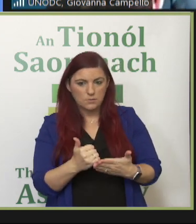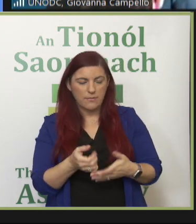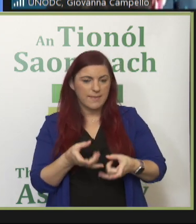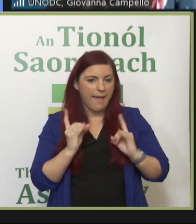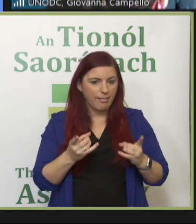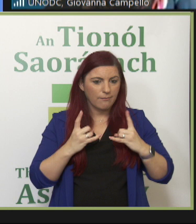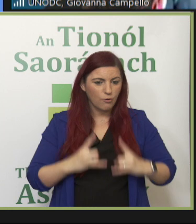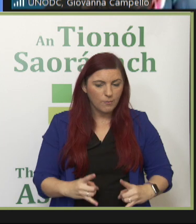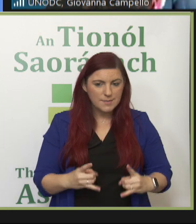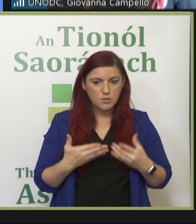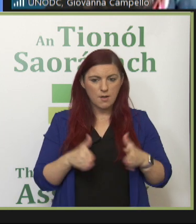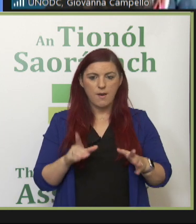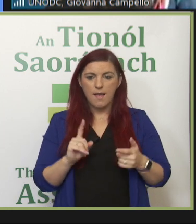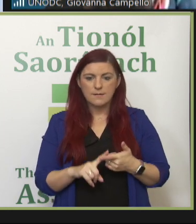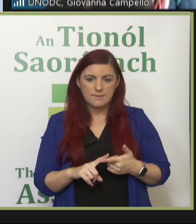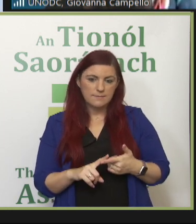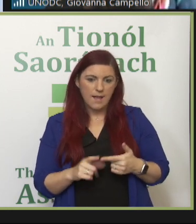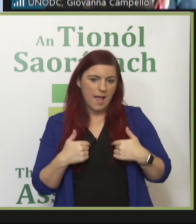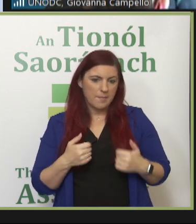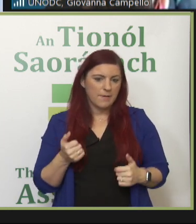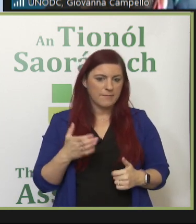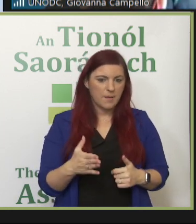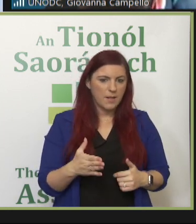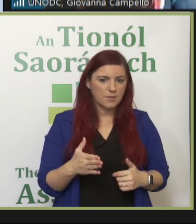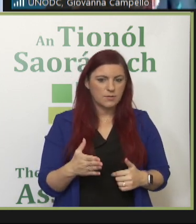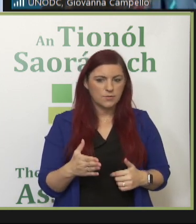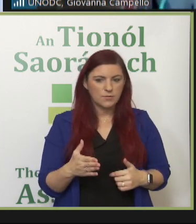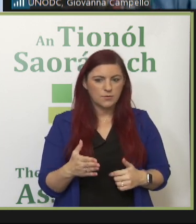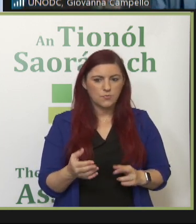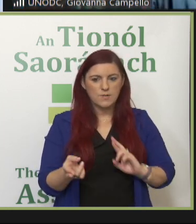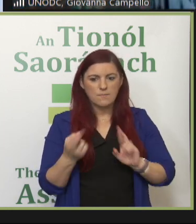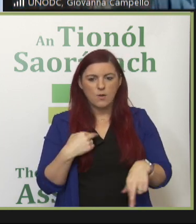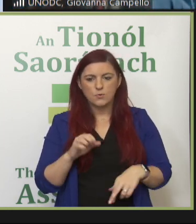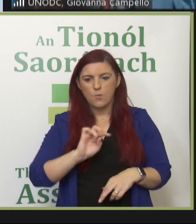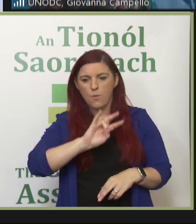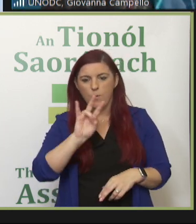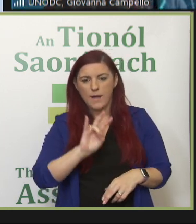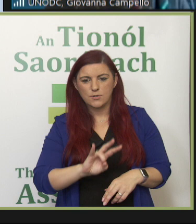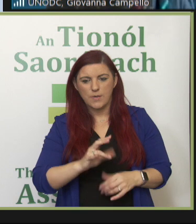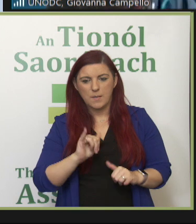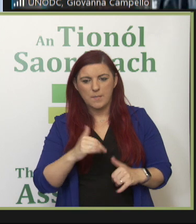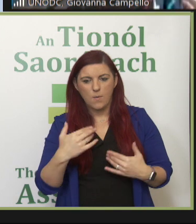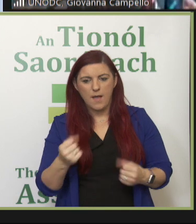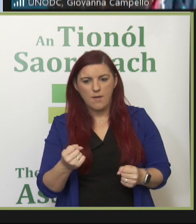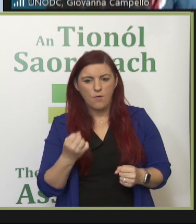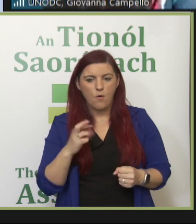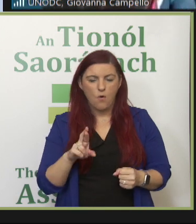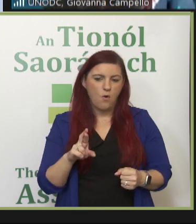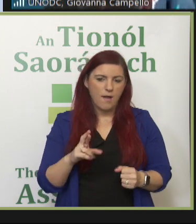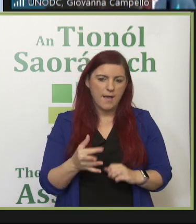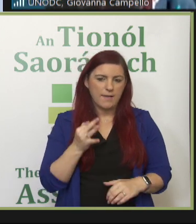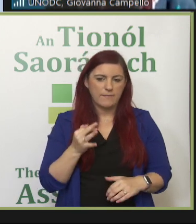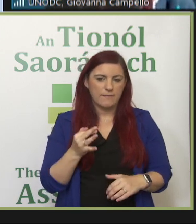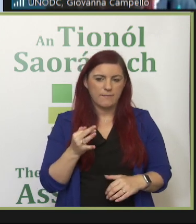whole. And I am available to respond to any questions you might have, or